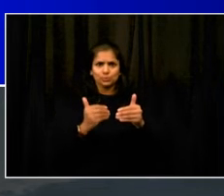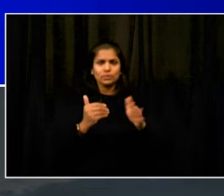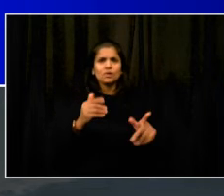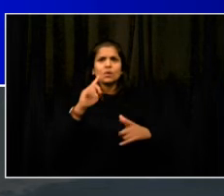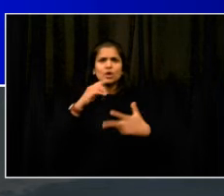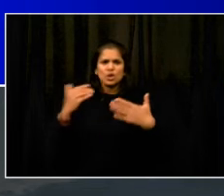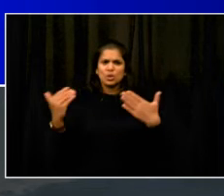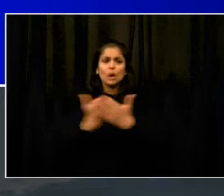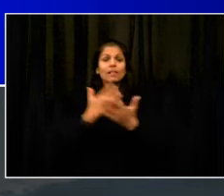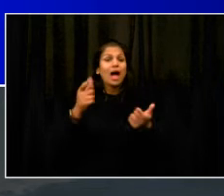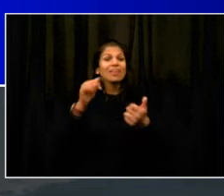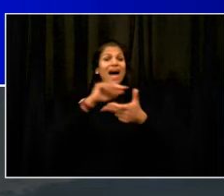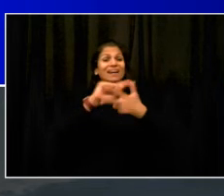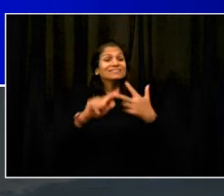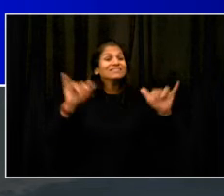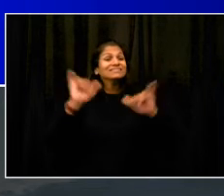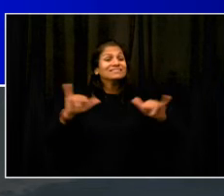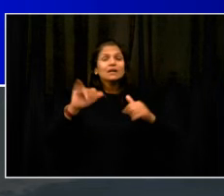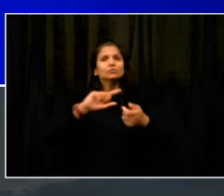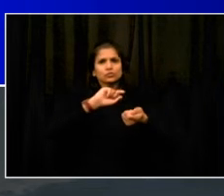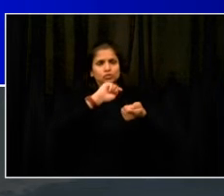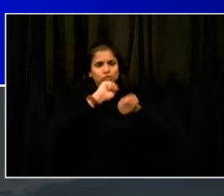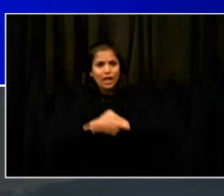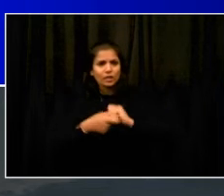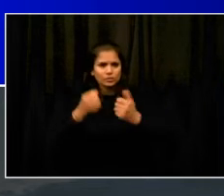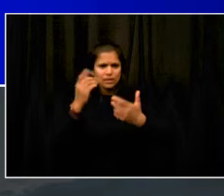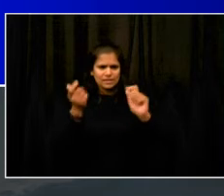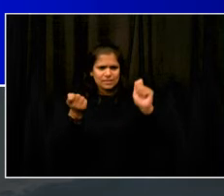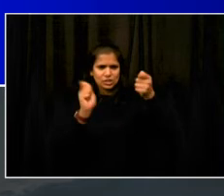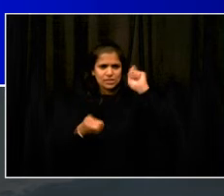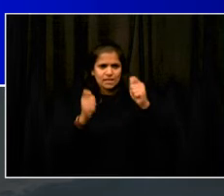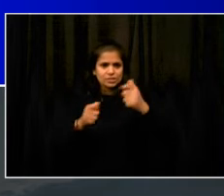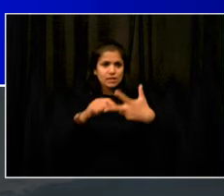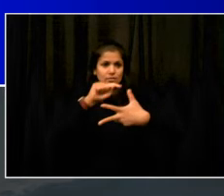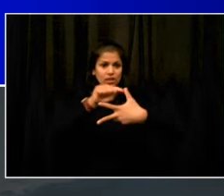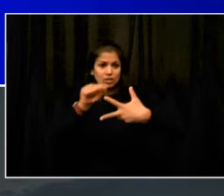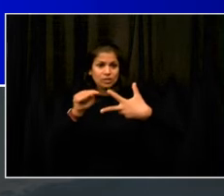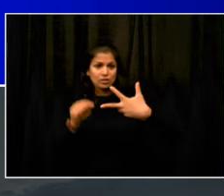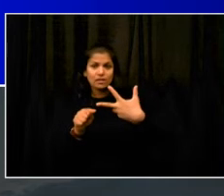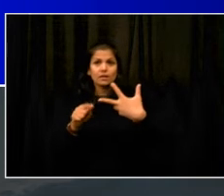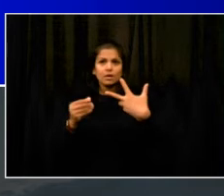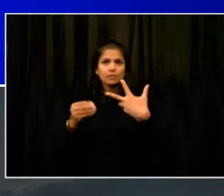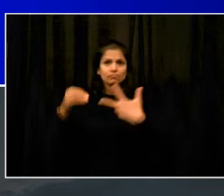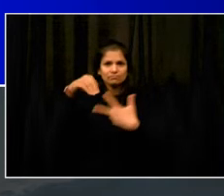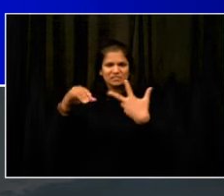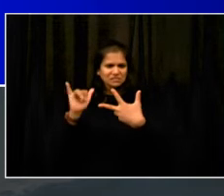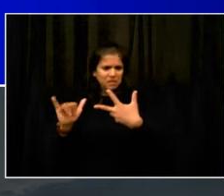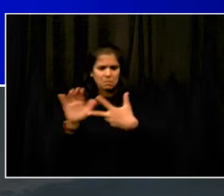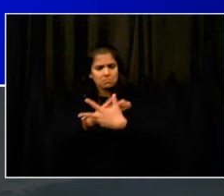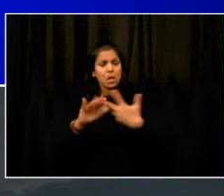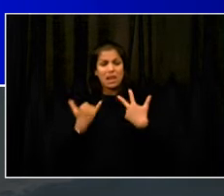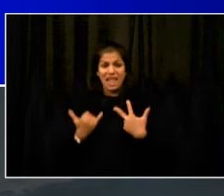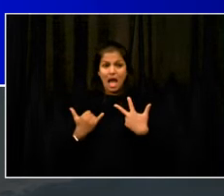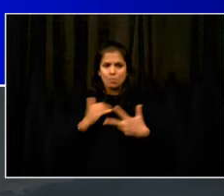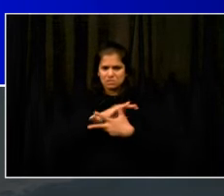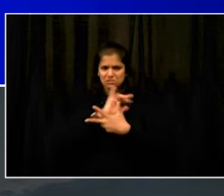changing rapidly. So I'll go over this today, but I want to provide people a sense of that's coming soon. So that's, again, number one in